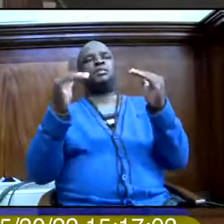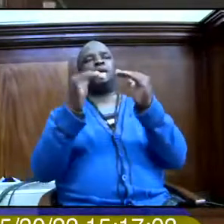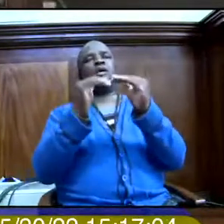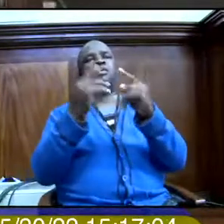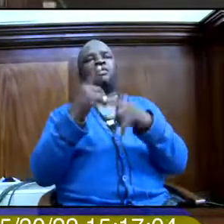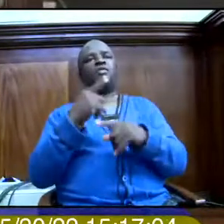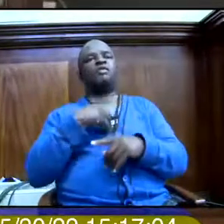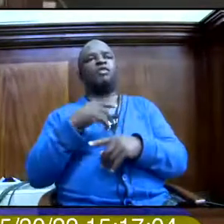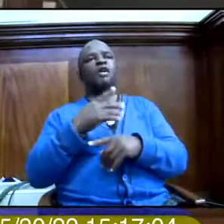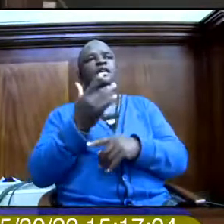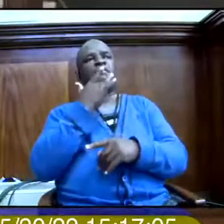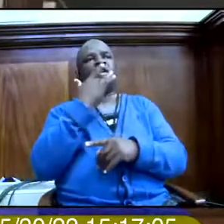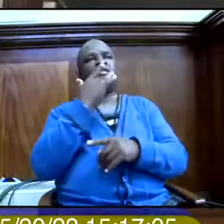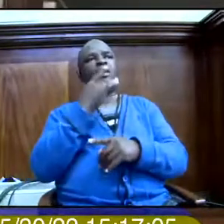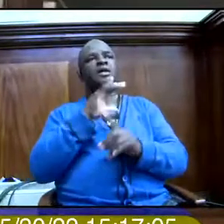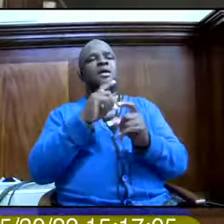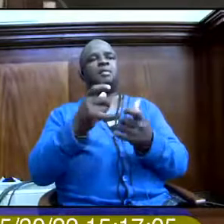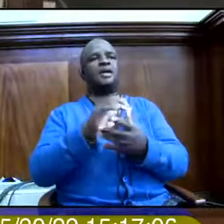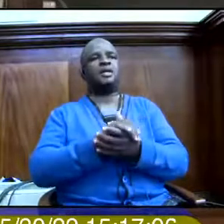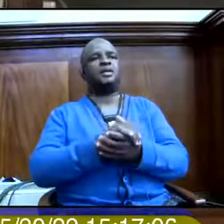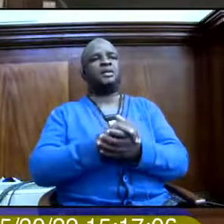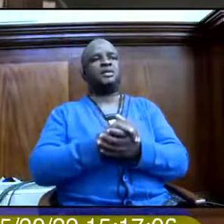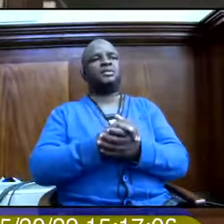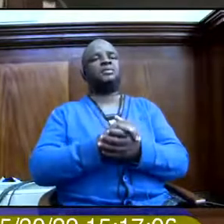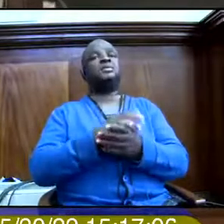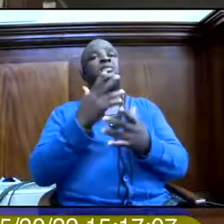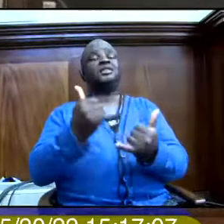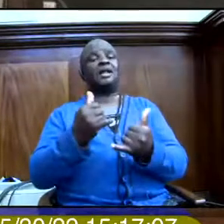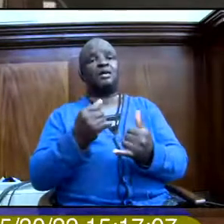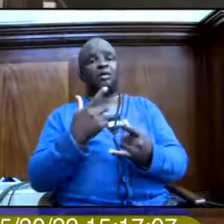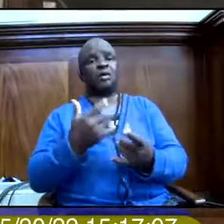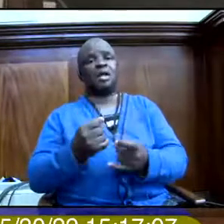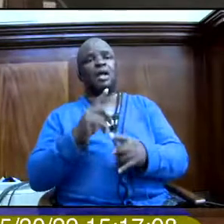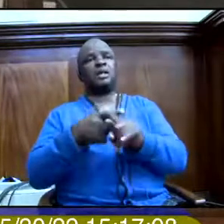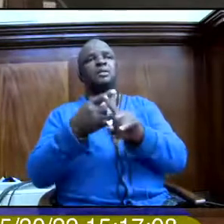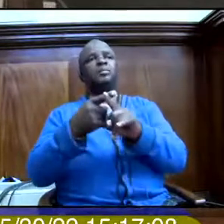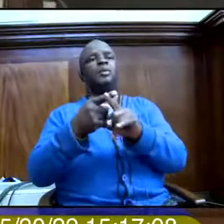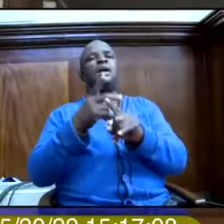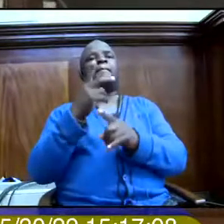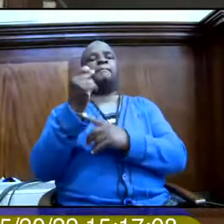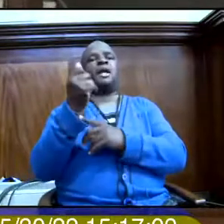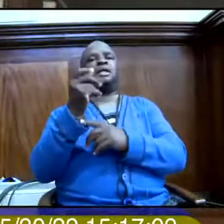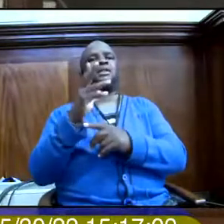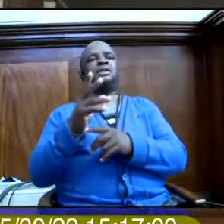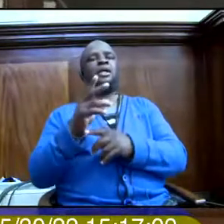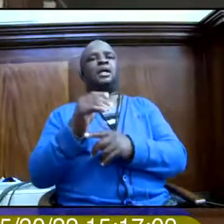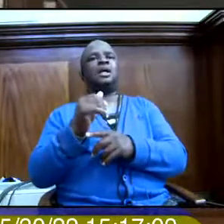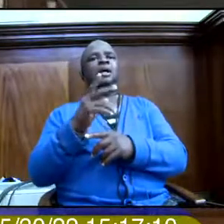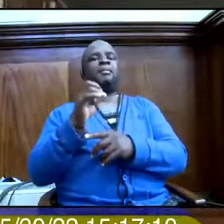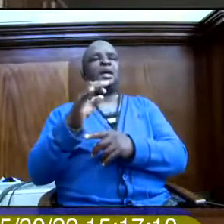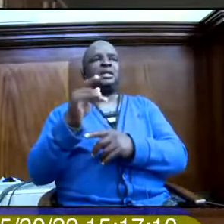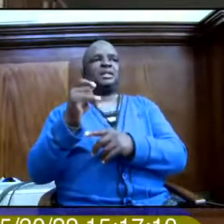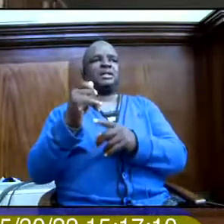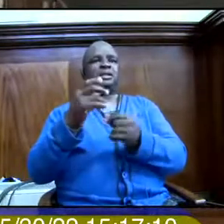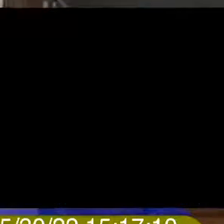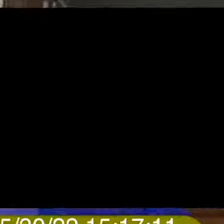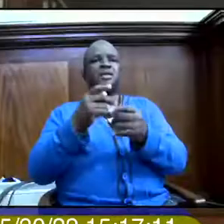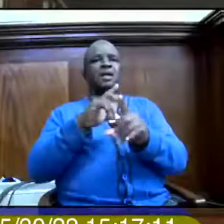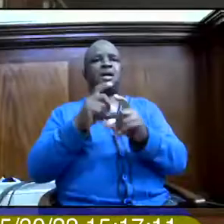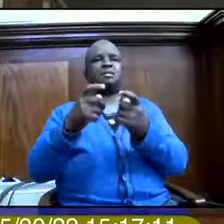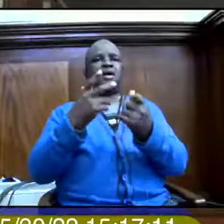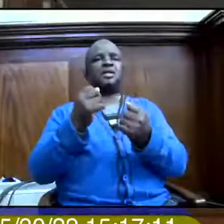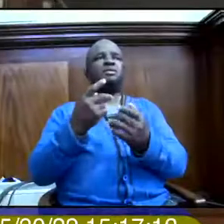favor the recent referral by the plastic employer for an advisory arbitration is a case in